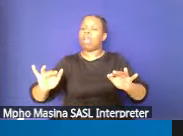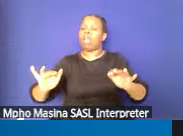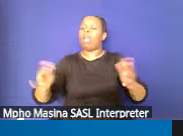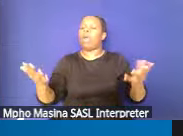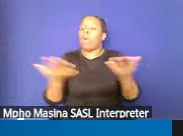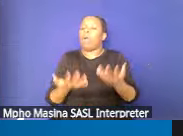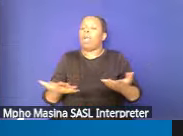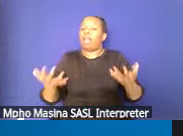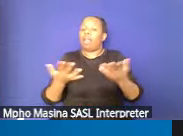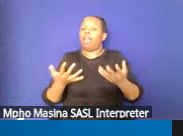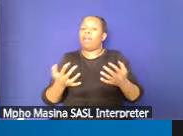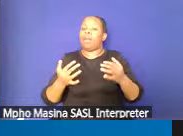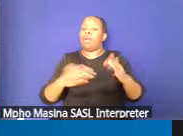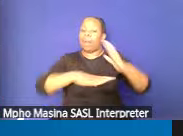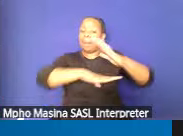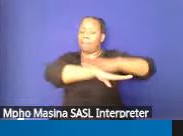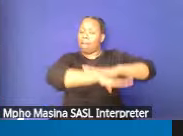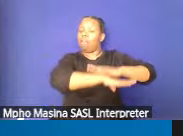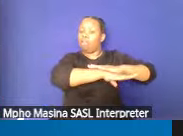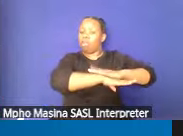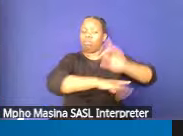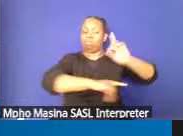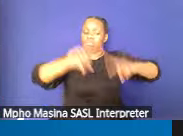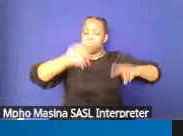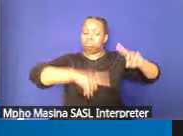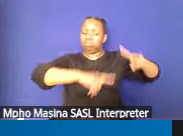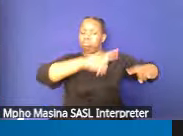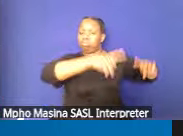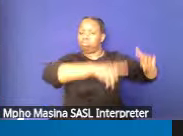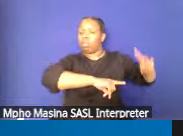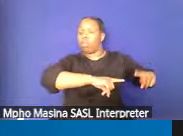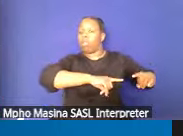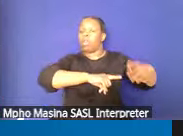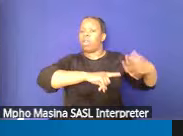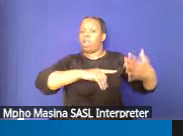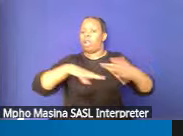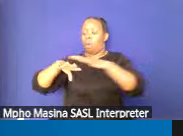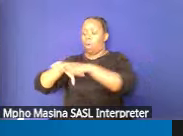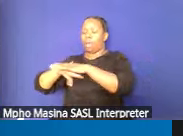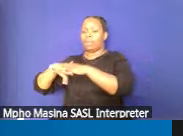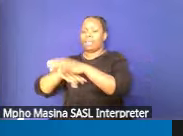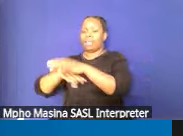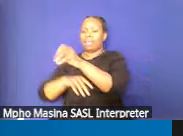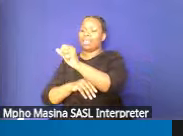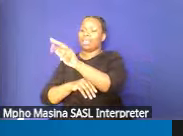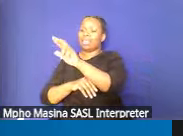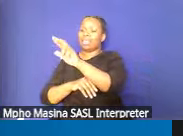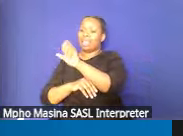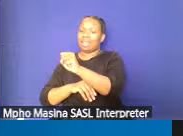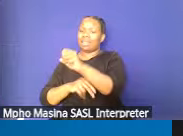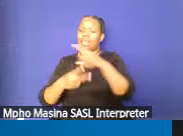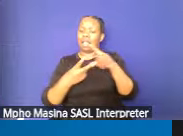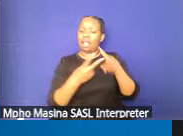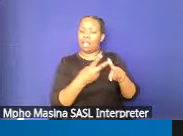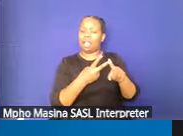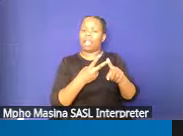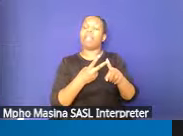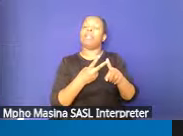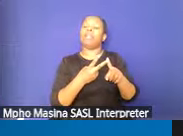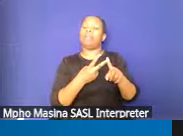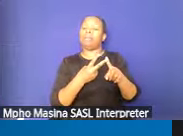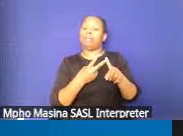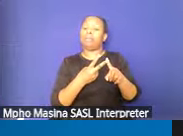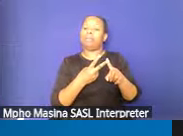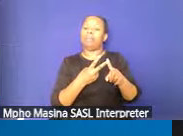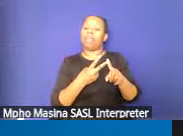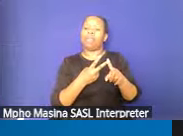in public platforms such as our SARS website, and also